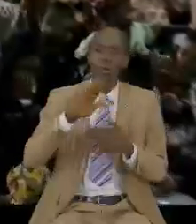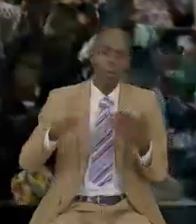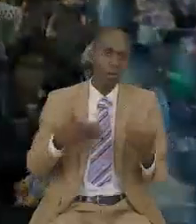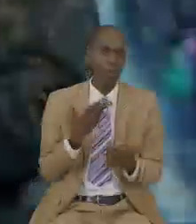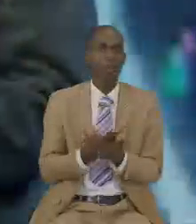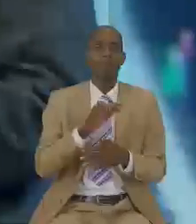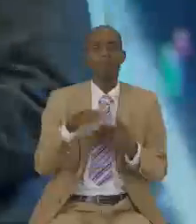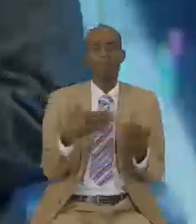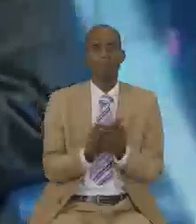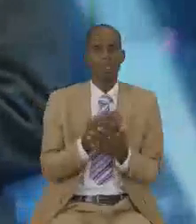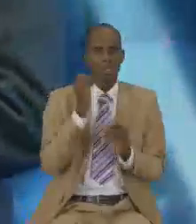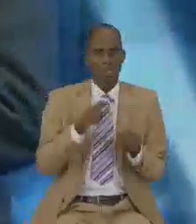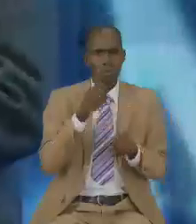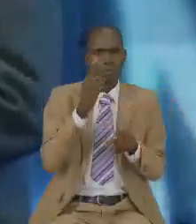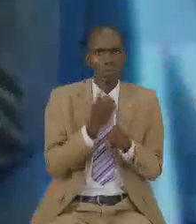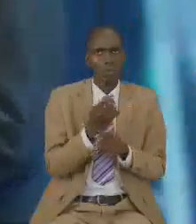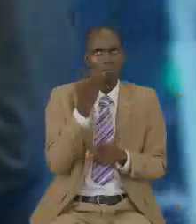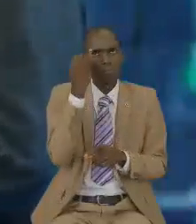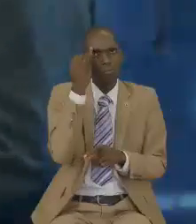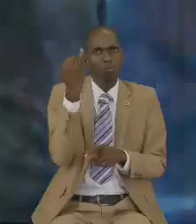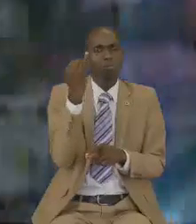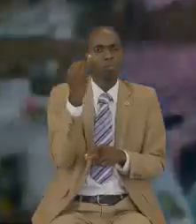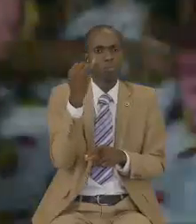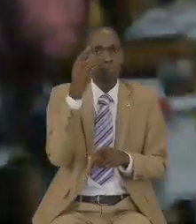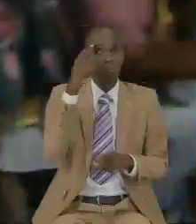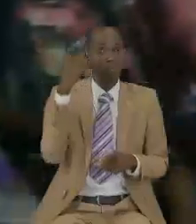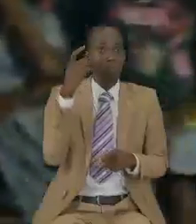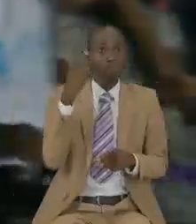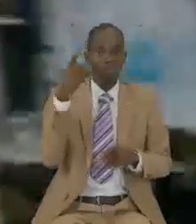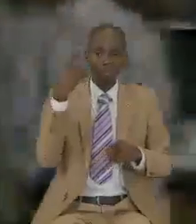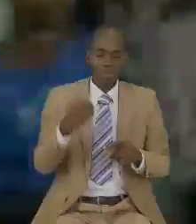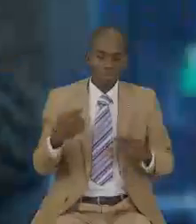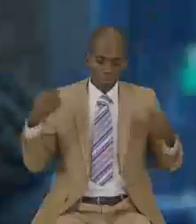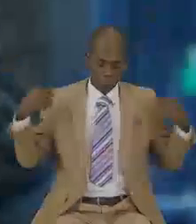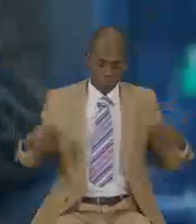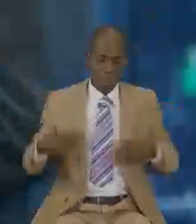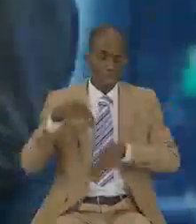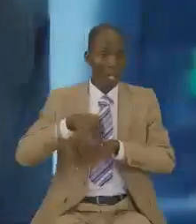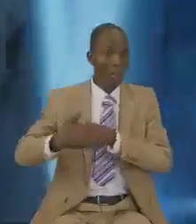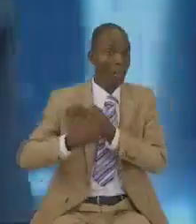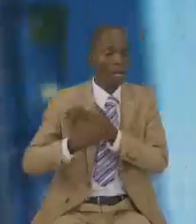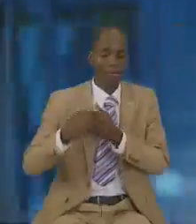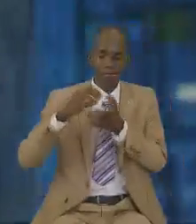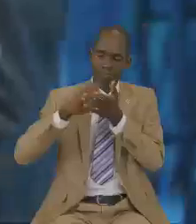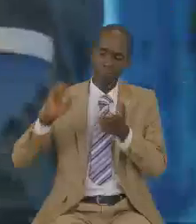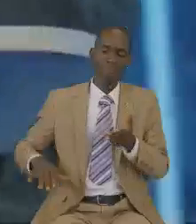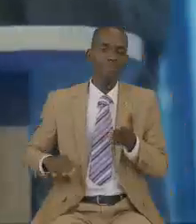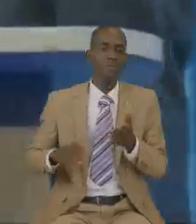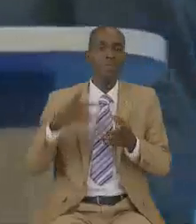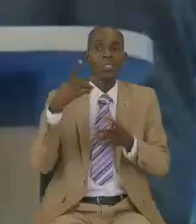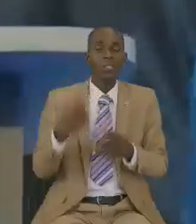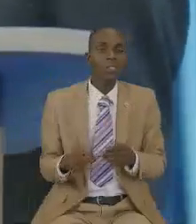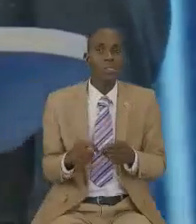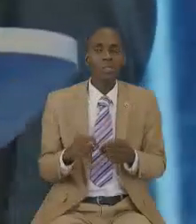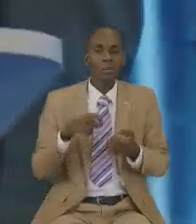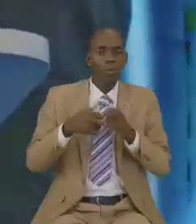All. Can you imagine the pain at the back? Gone. Can you imagine the pricking in